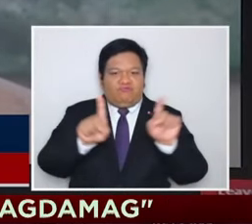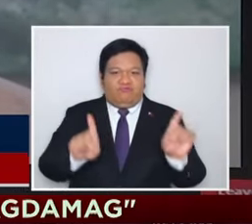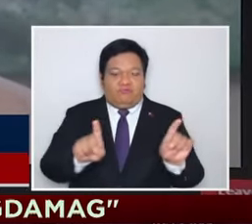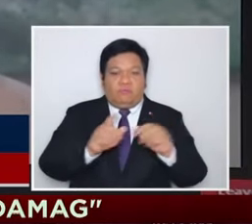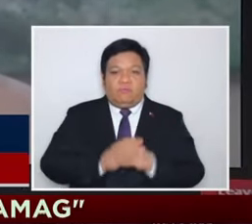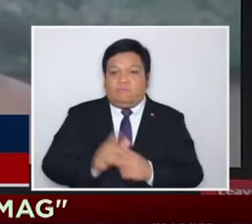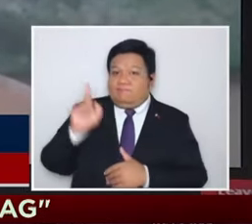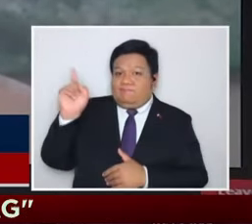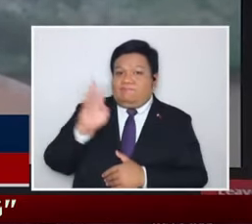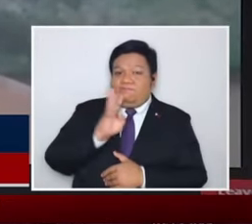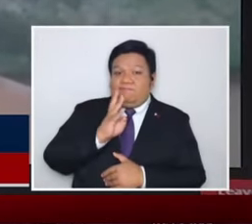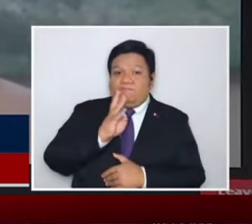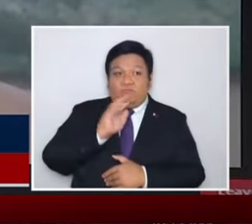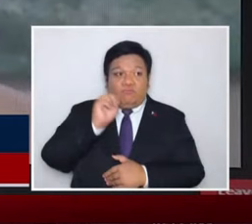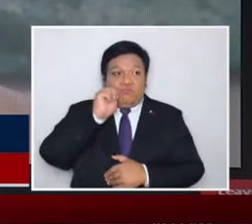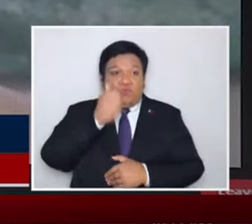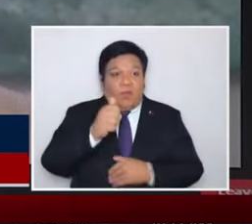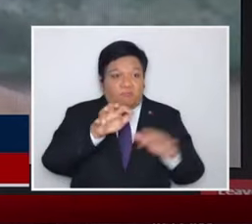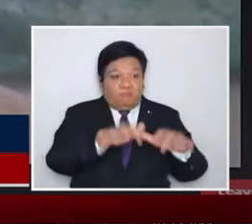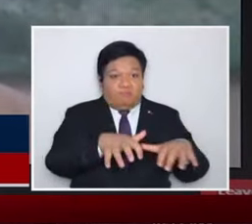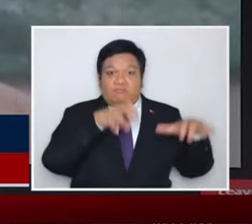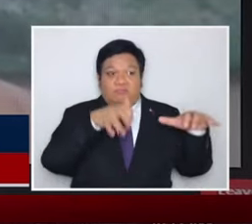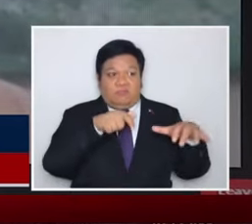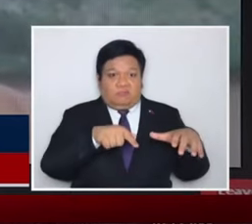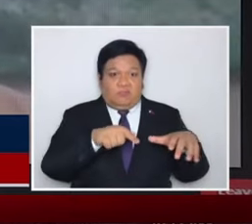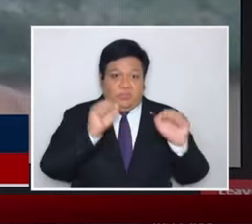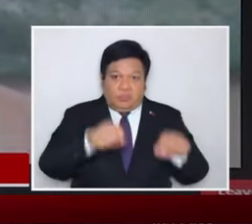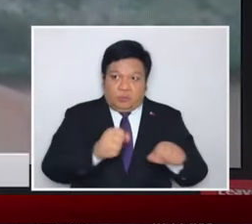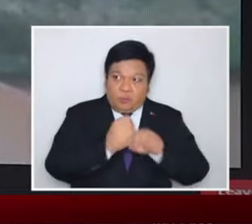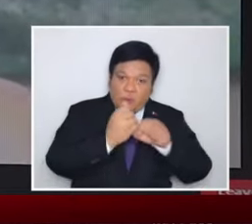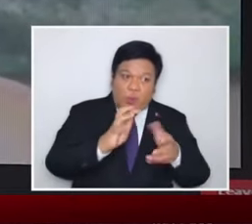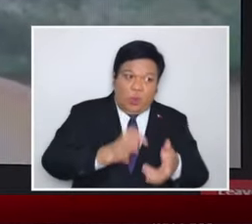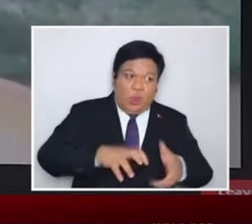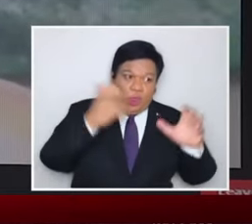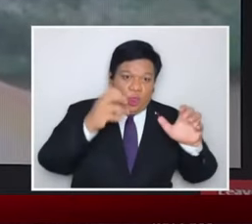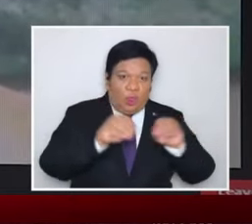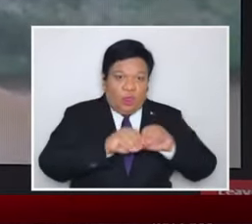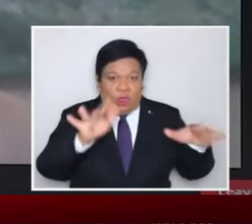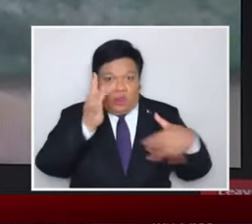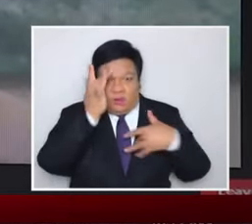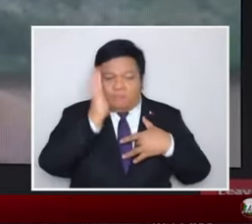a super spreader event, no? We are actually doubling